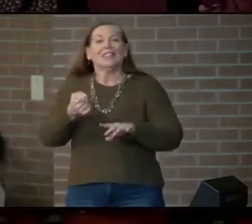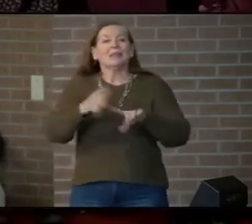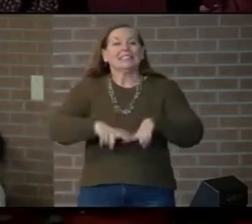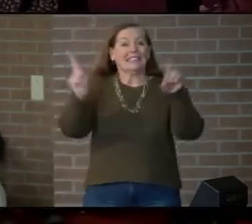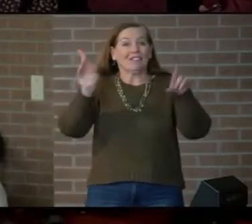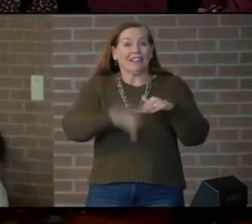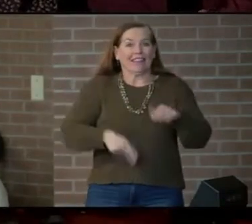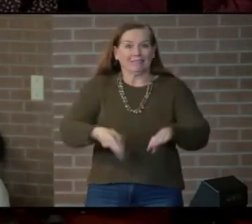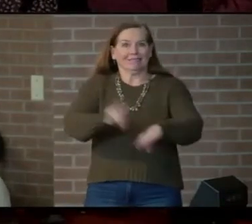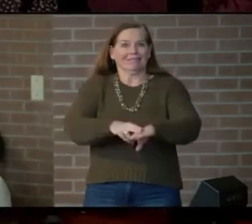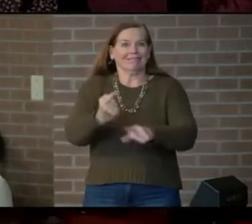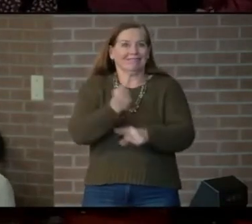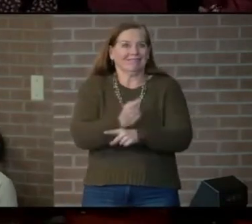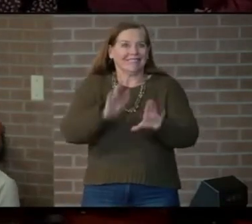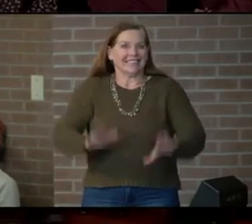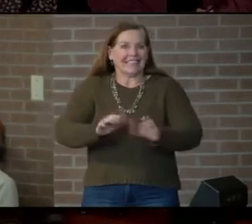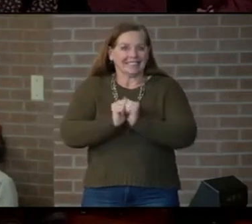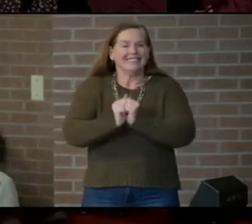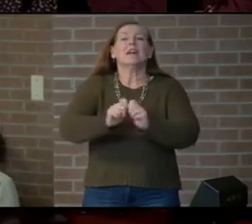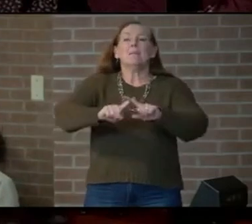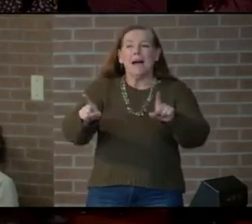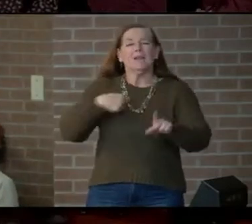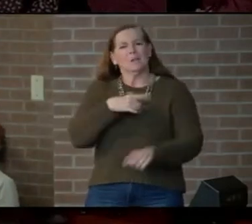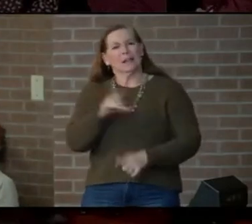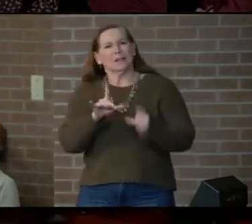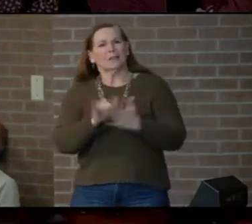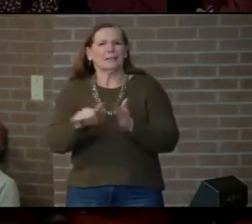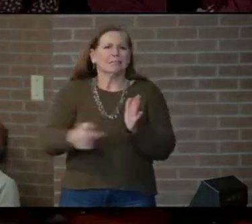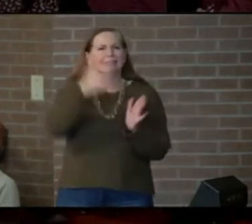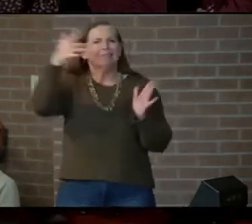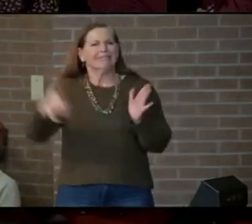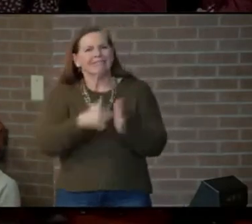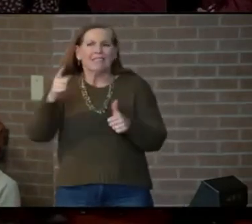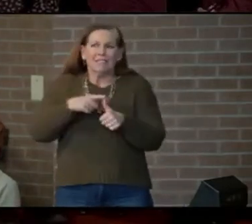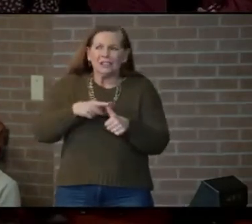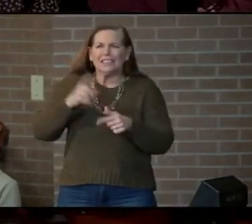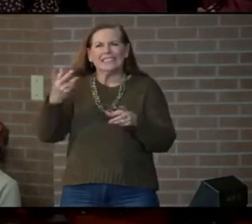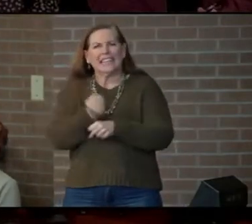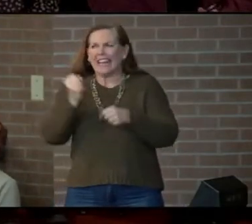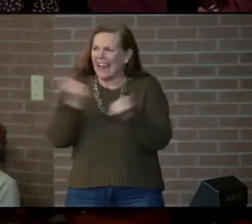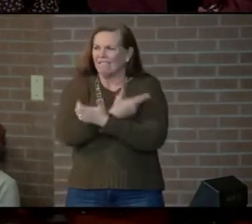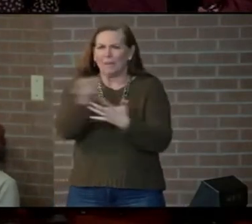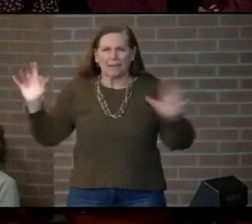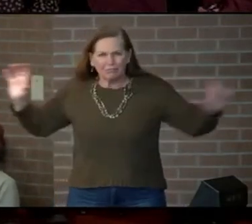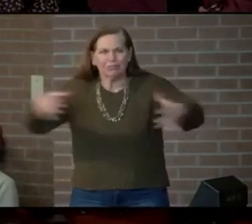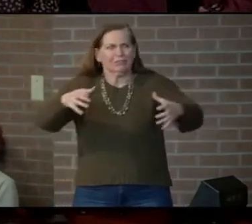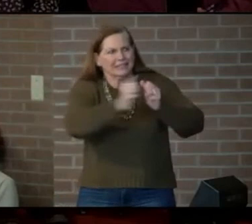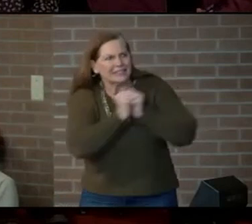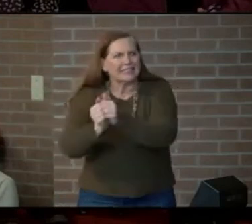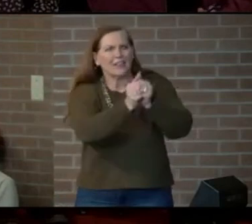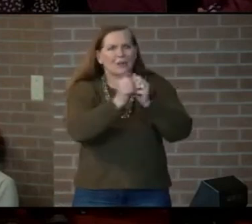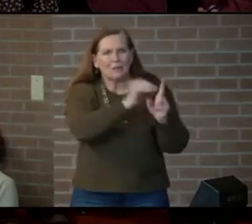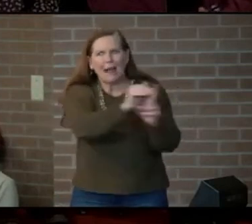than what we are used to doing together, but we like to do this every now and then. One, just to get everybody together, to remind us of who we are